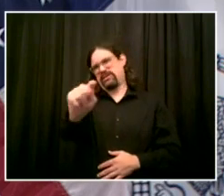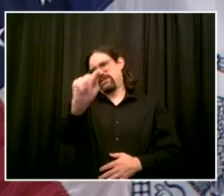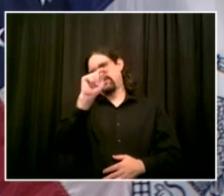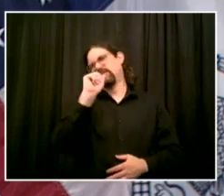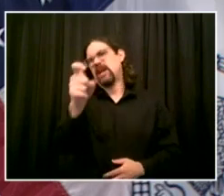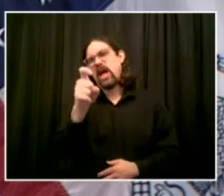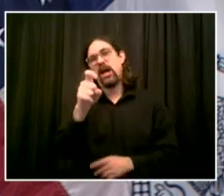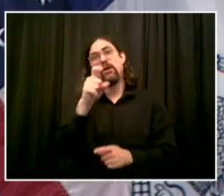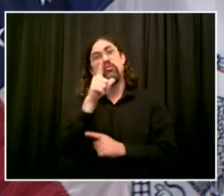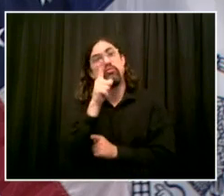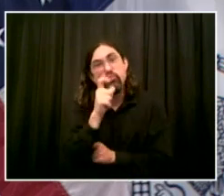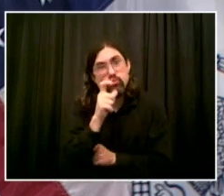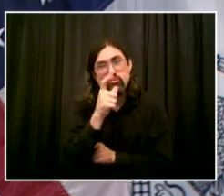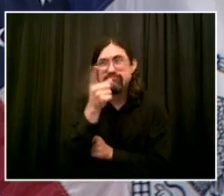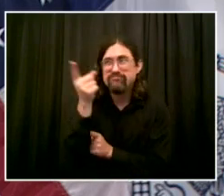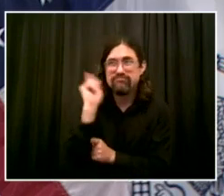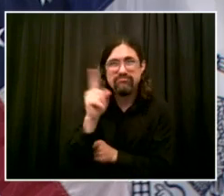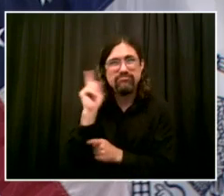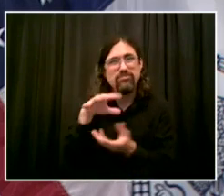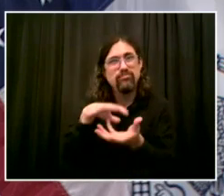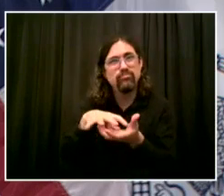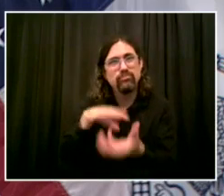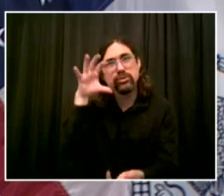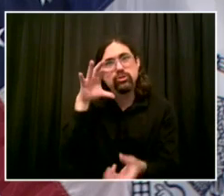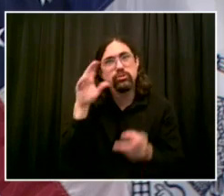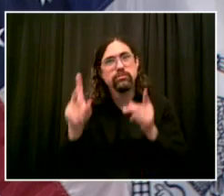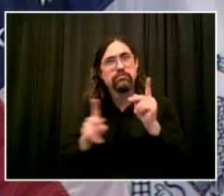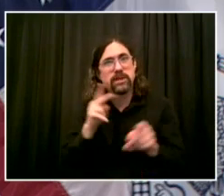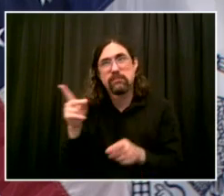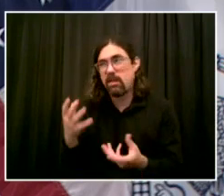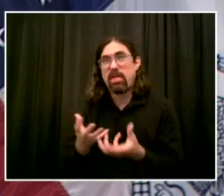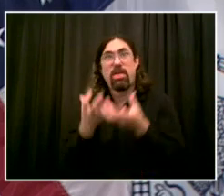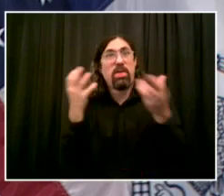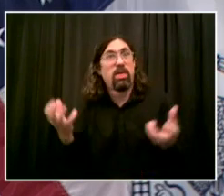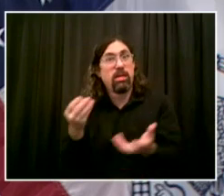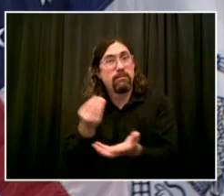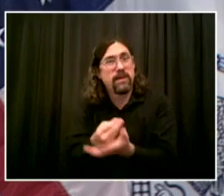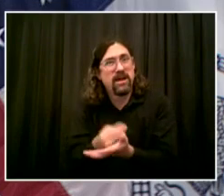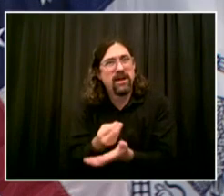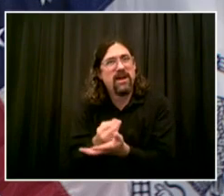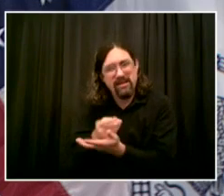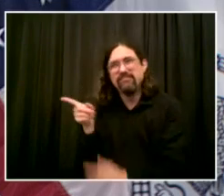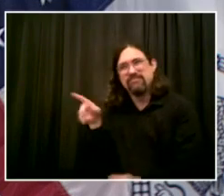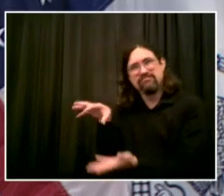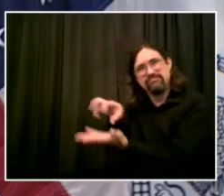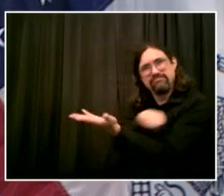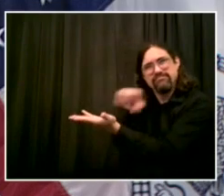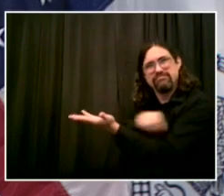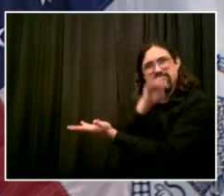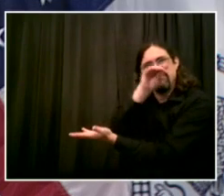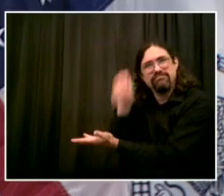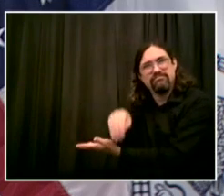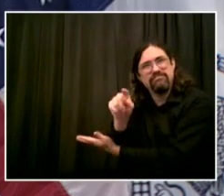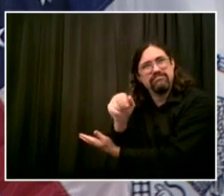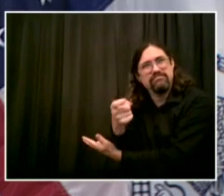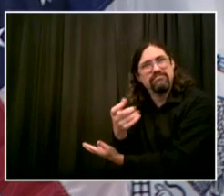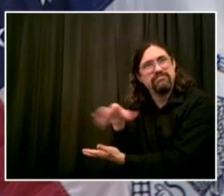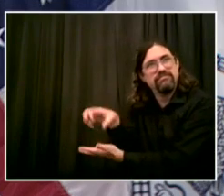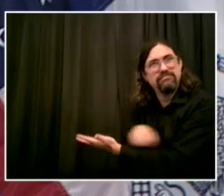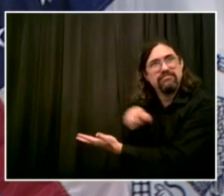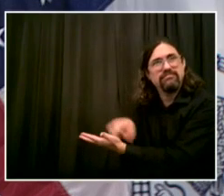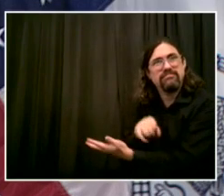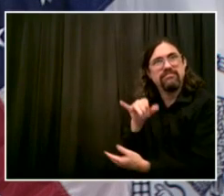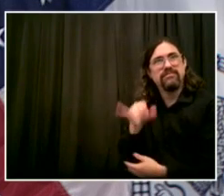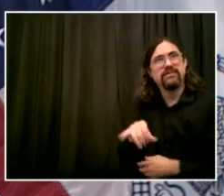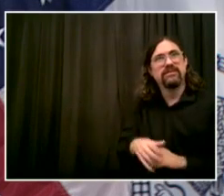many working people were unemployed and suffering so deeply. So I think it is the right time to ask more of those among us who have done very,